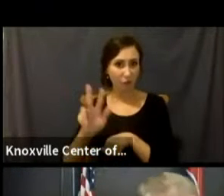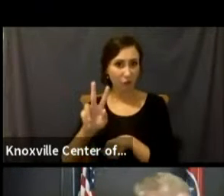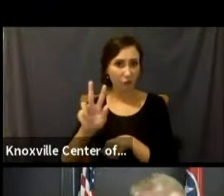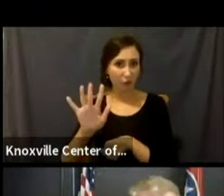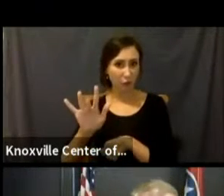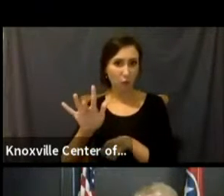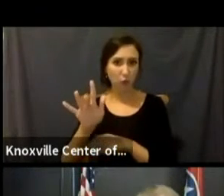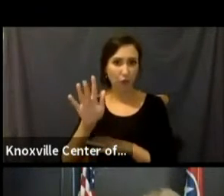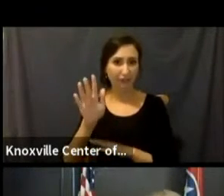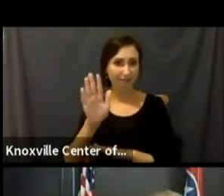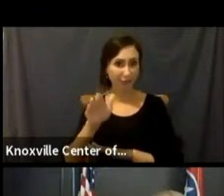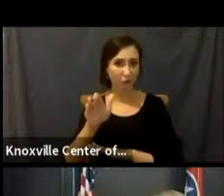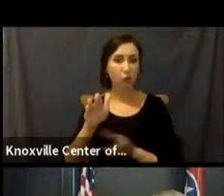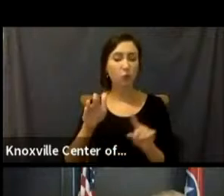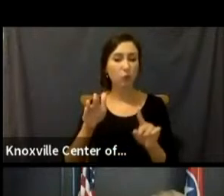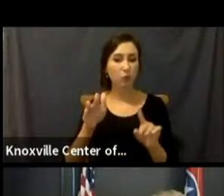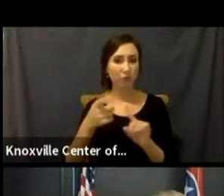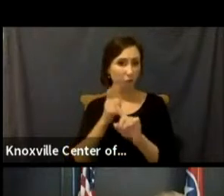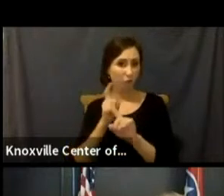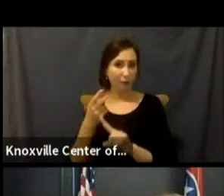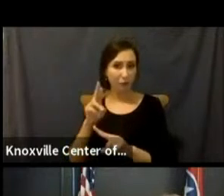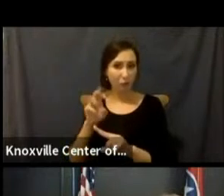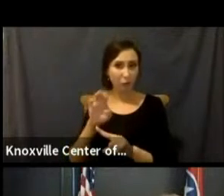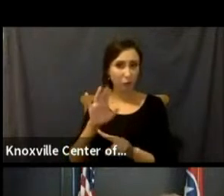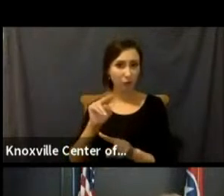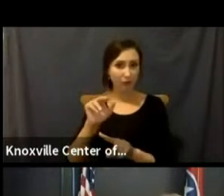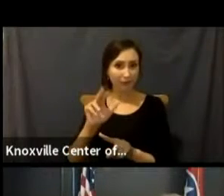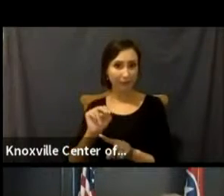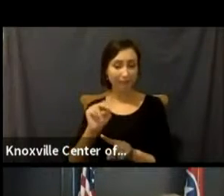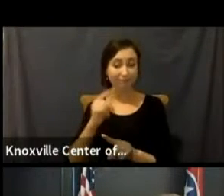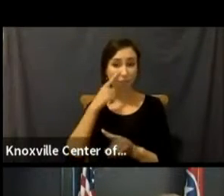Buchanan. So in terms of setting the agenda,